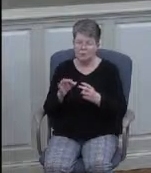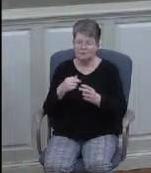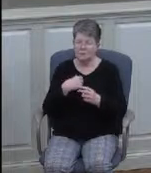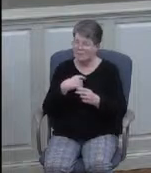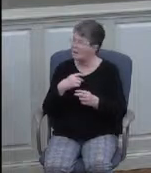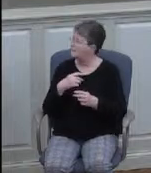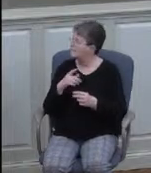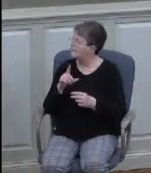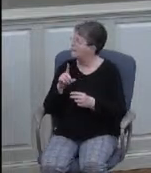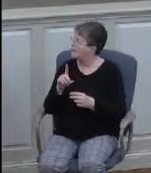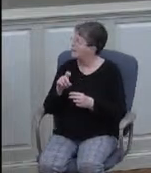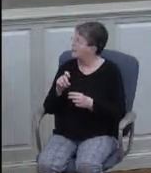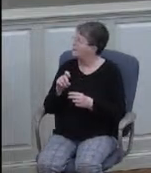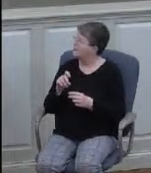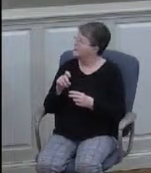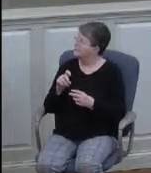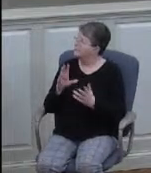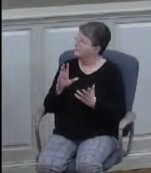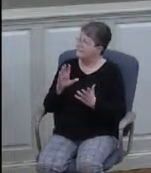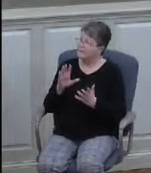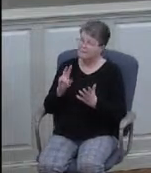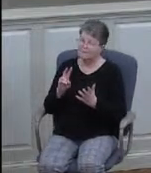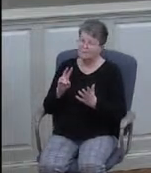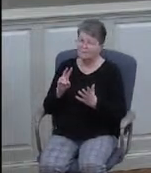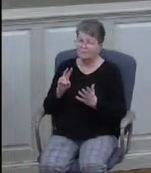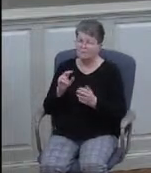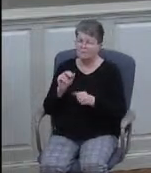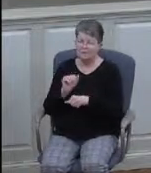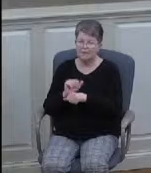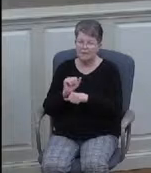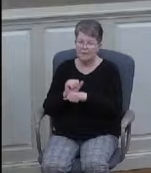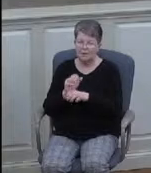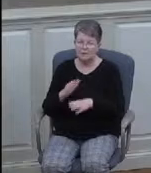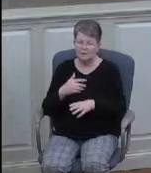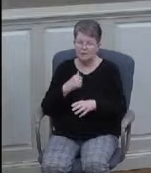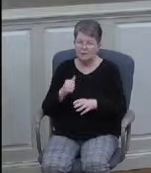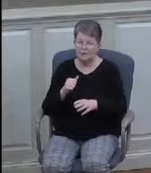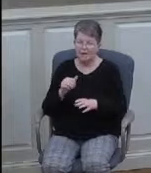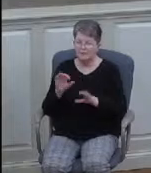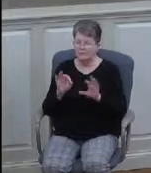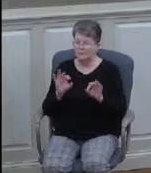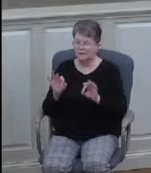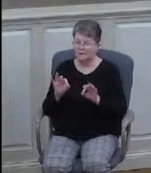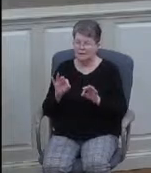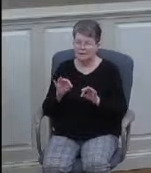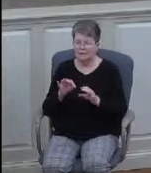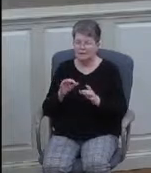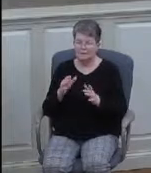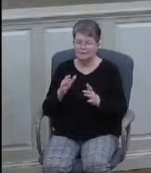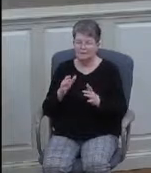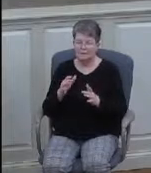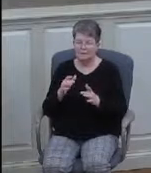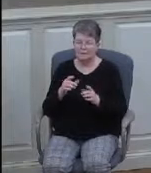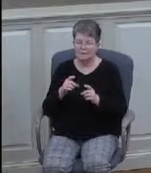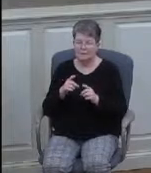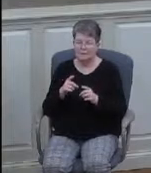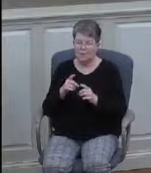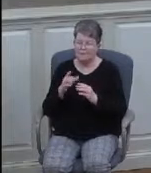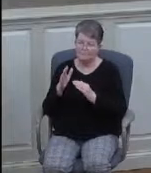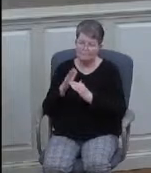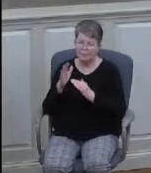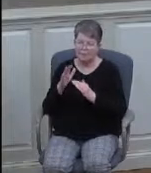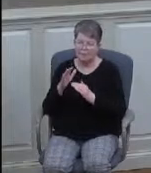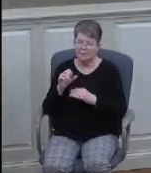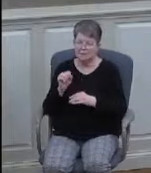employees, we'll add in Parks and Rec, and, you know, we can peak at anywhere from 300 employees. That's during, you know, during a peak season. That's a